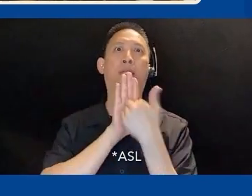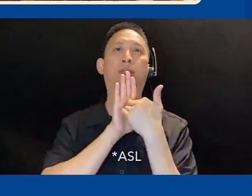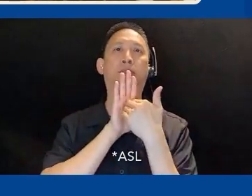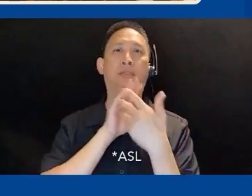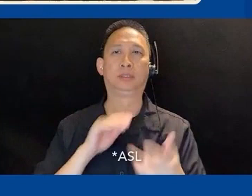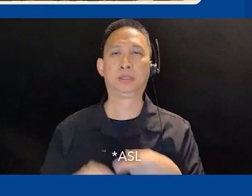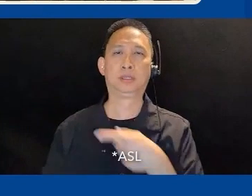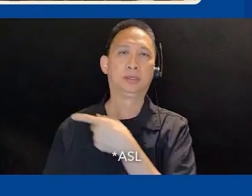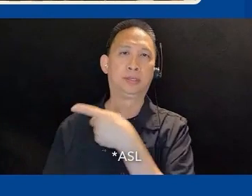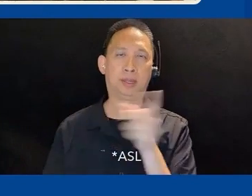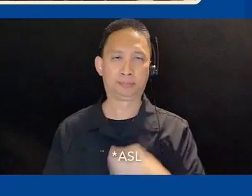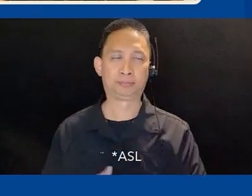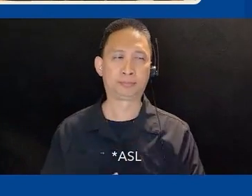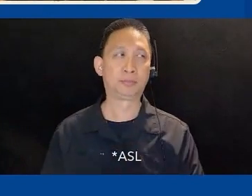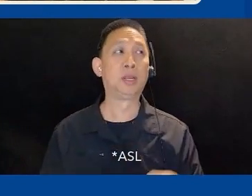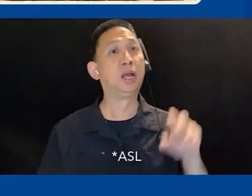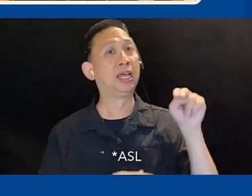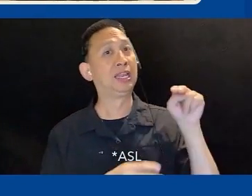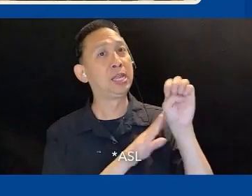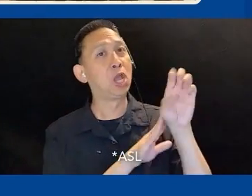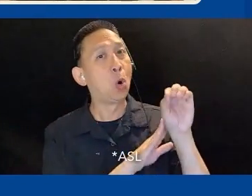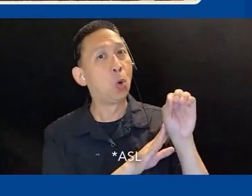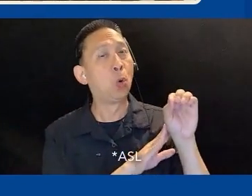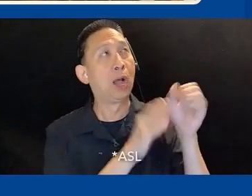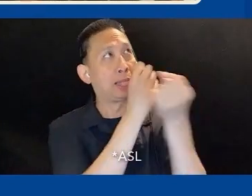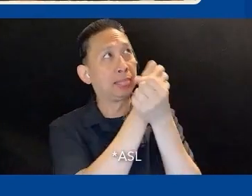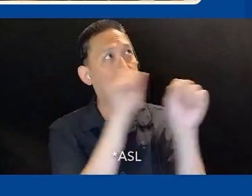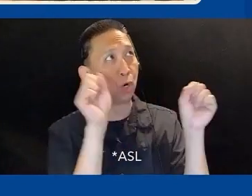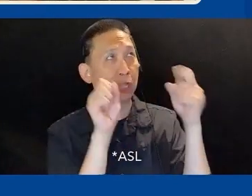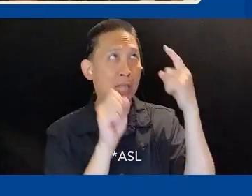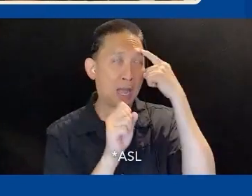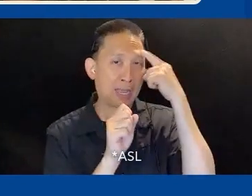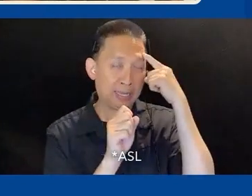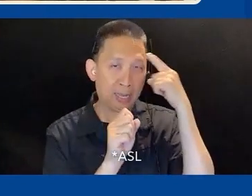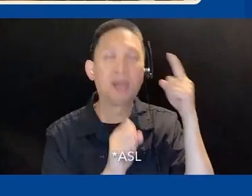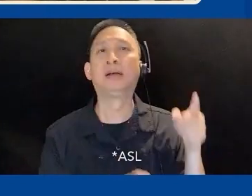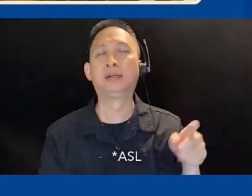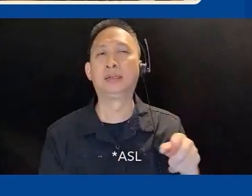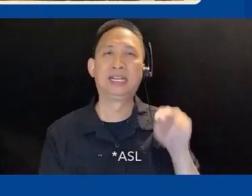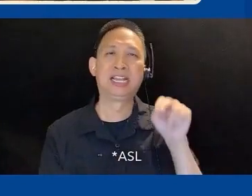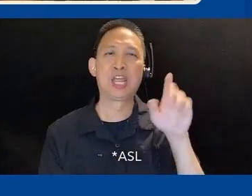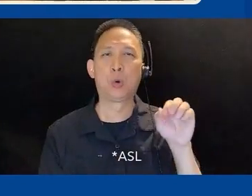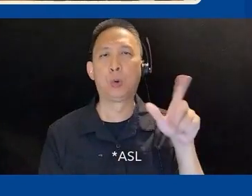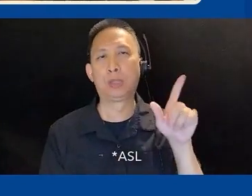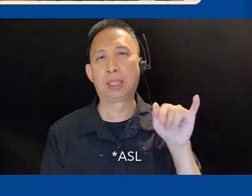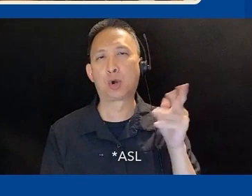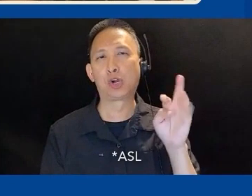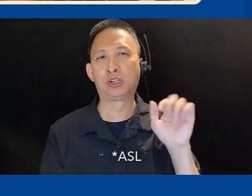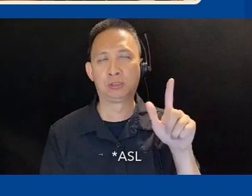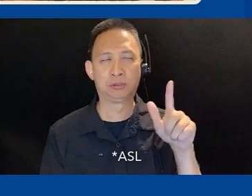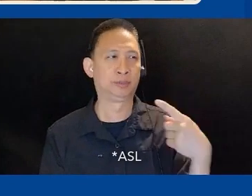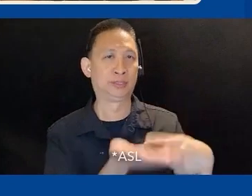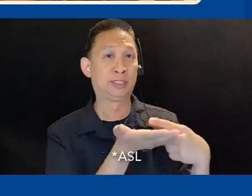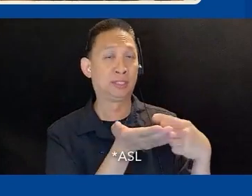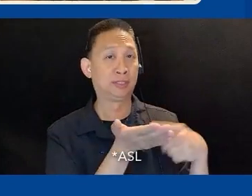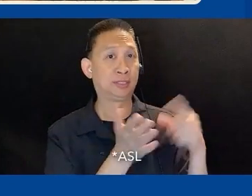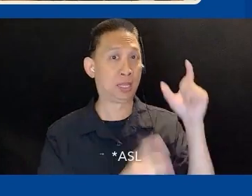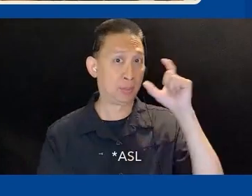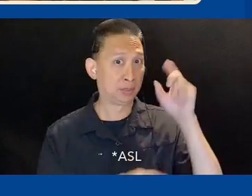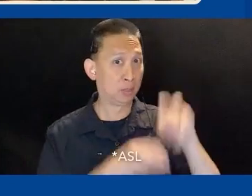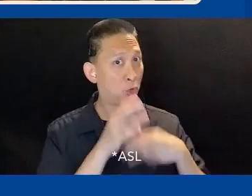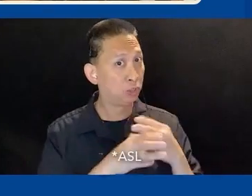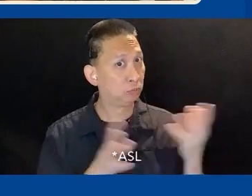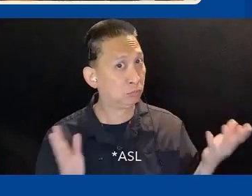way of thinking about the Muslim world, which is circles back to, you know, the Edward